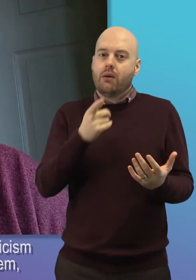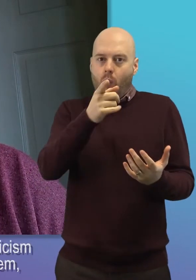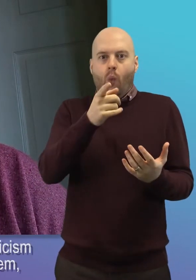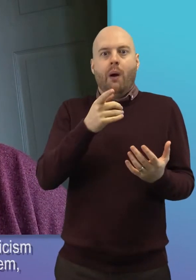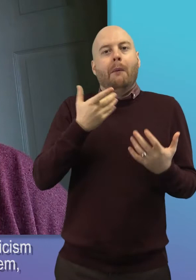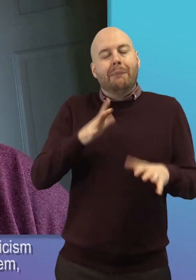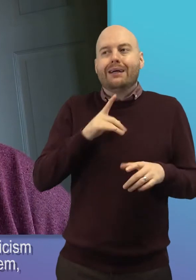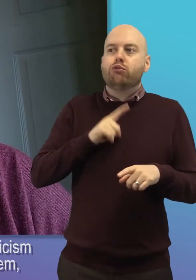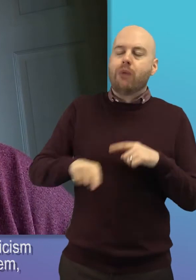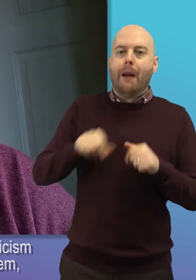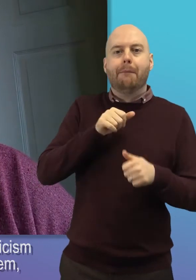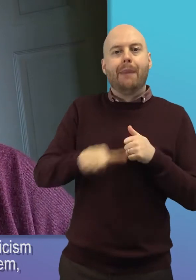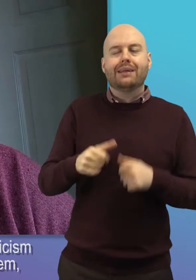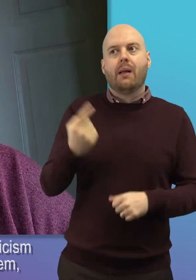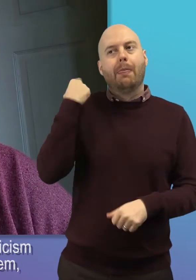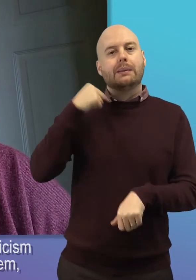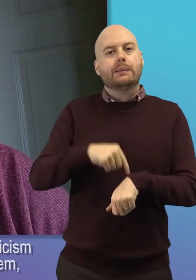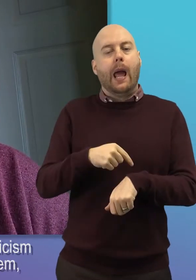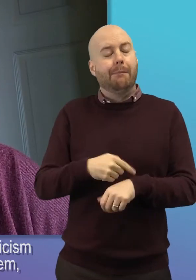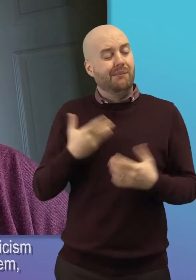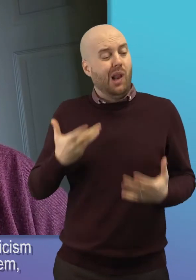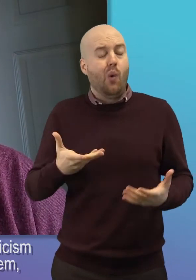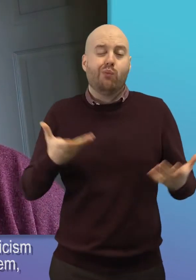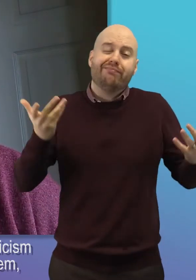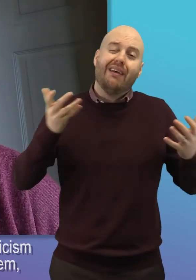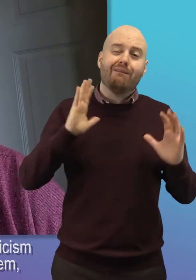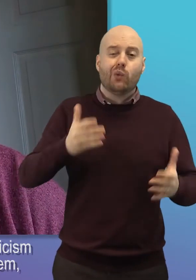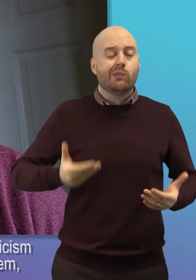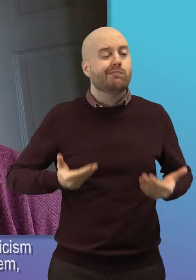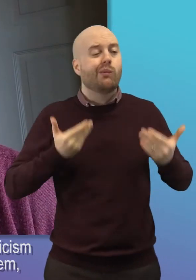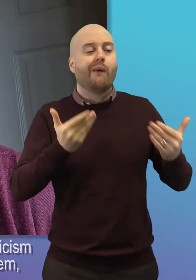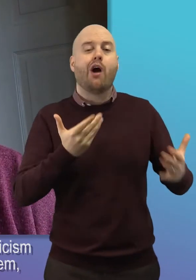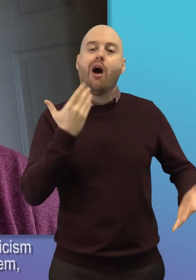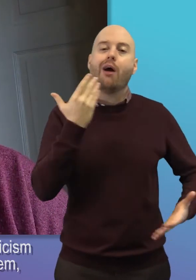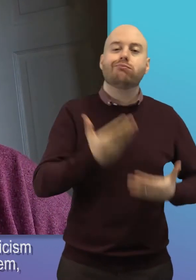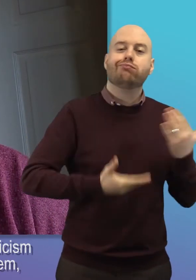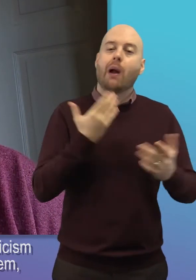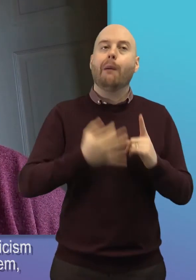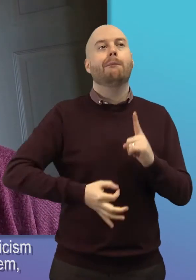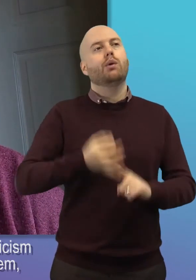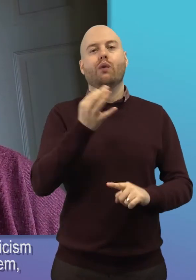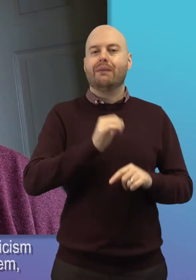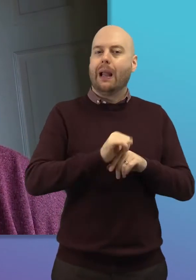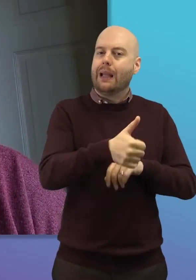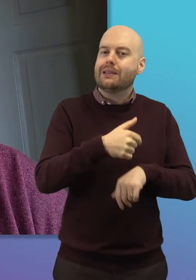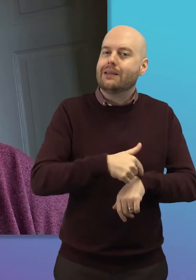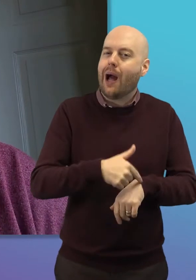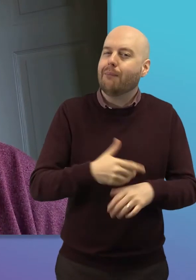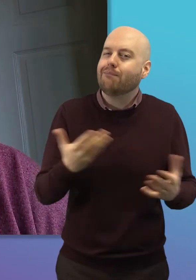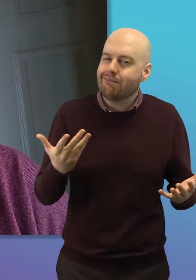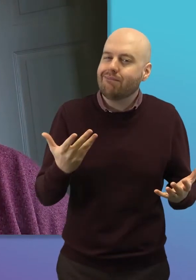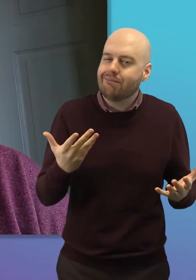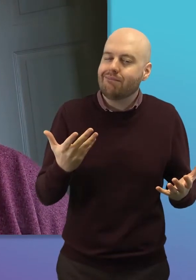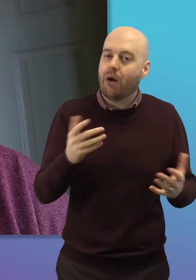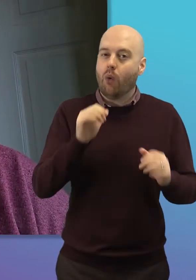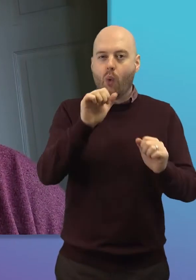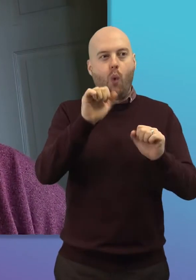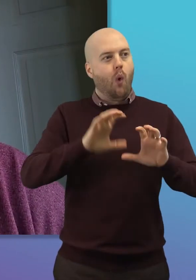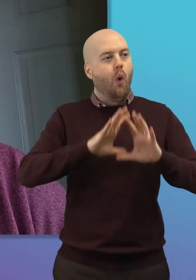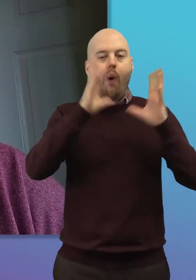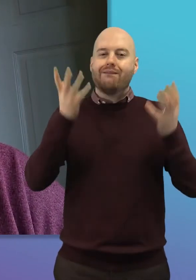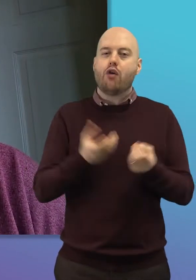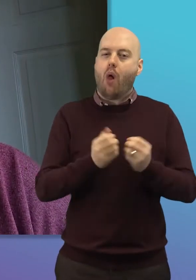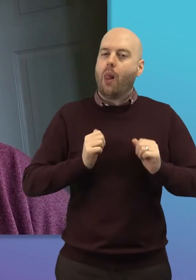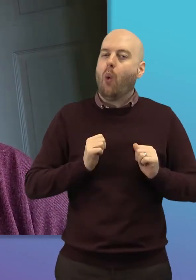Self-compassion brings about a reduction in shame and self-criticism, and it has a positive effect on our own mood and even self-esteem, and so our overall sense